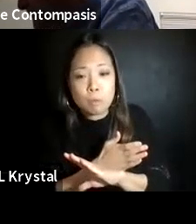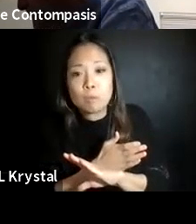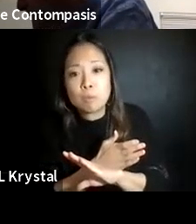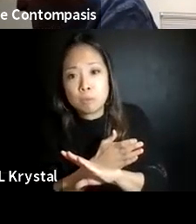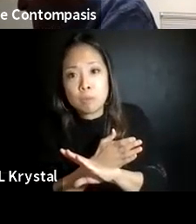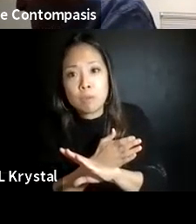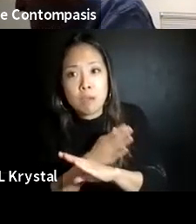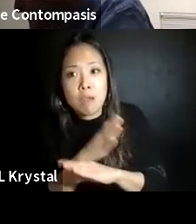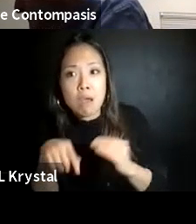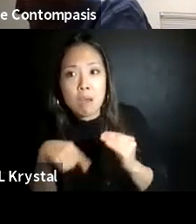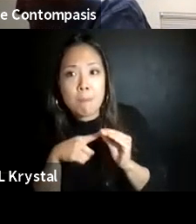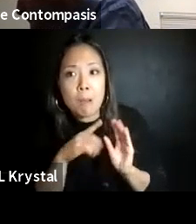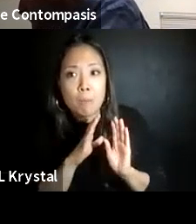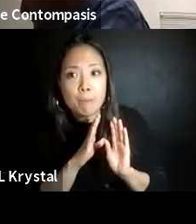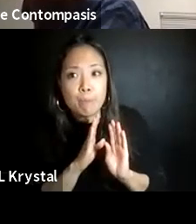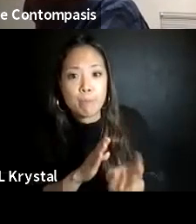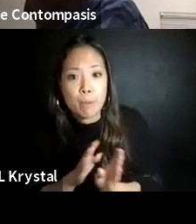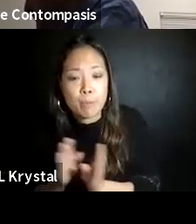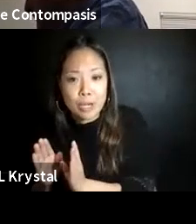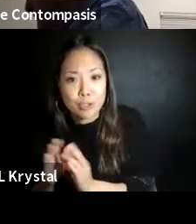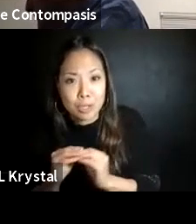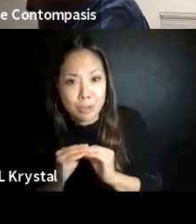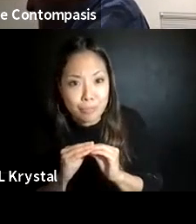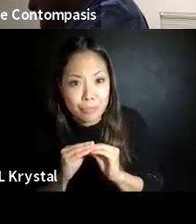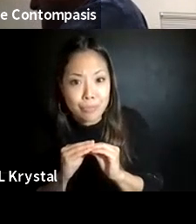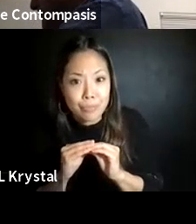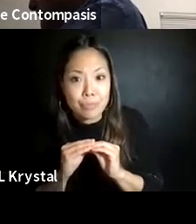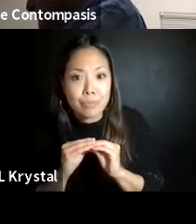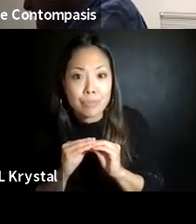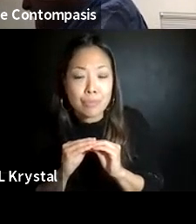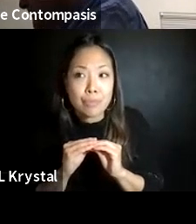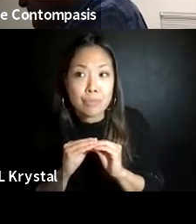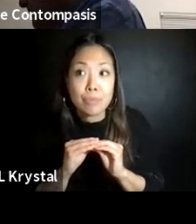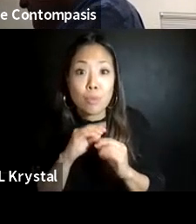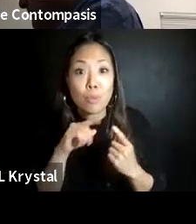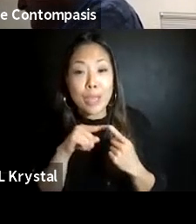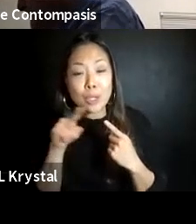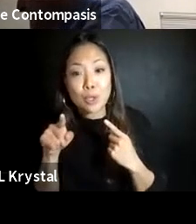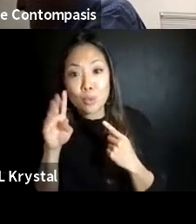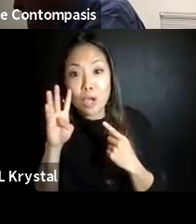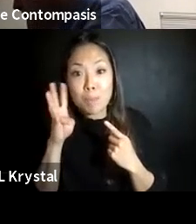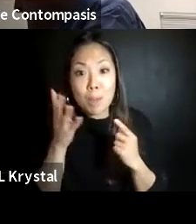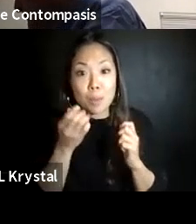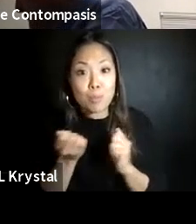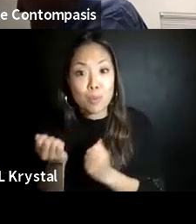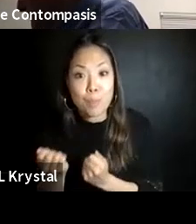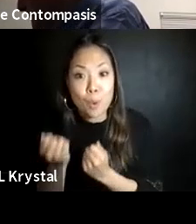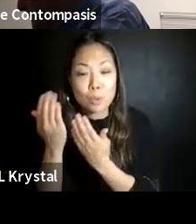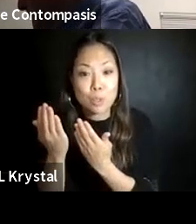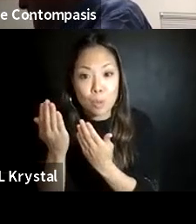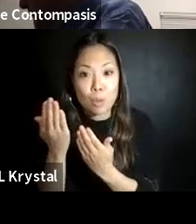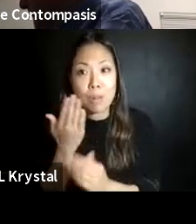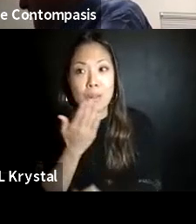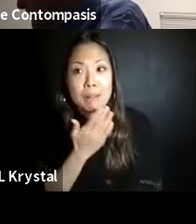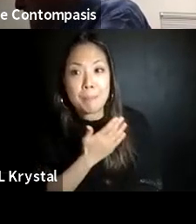professionalism. Whenever you come up with a creative proposal, please think about it over and over